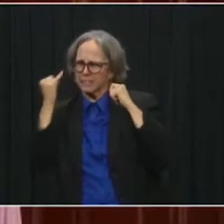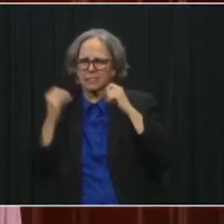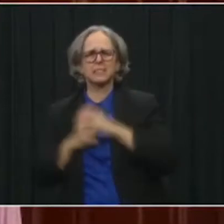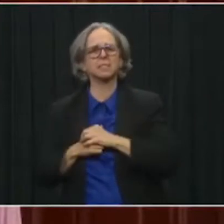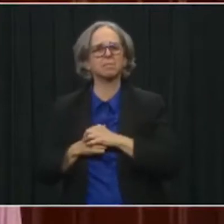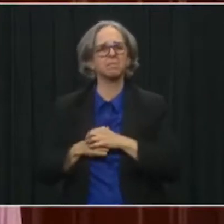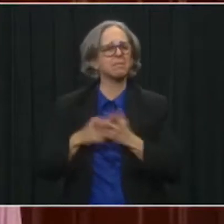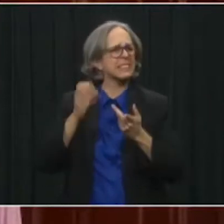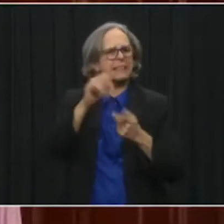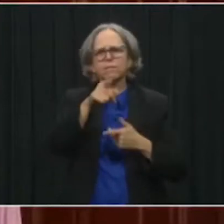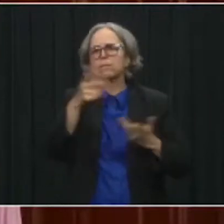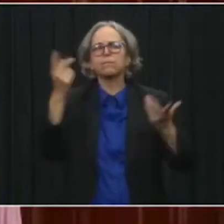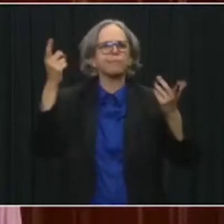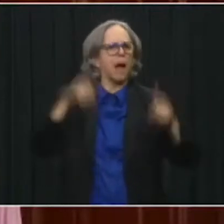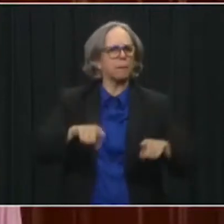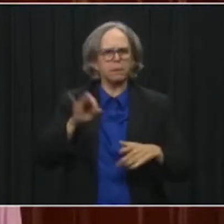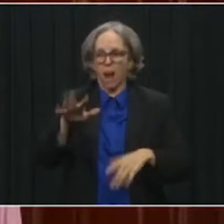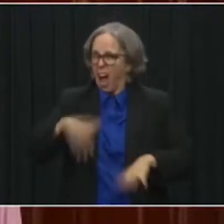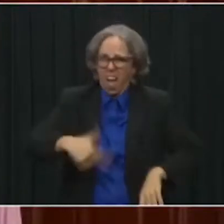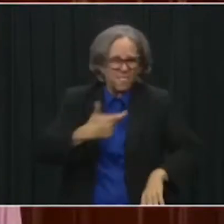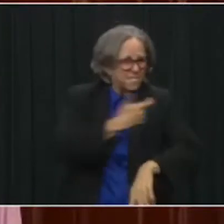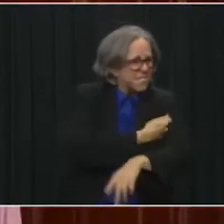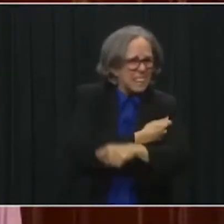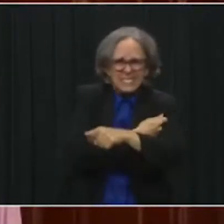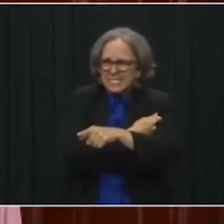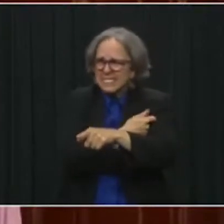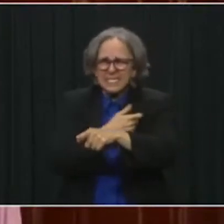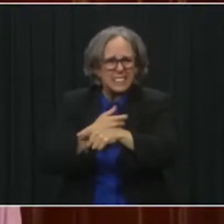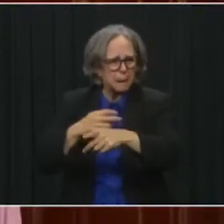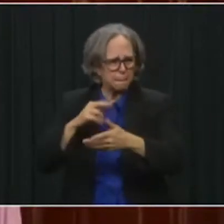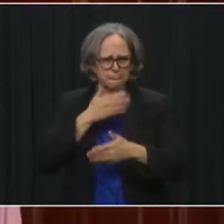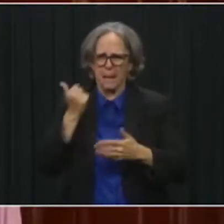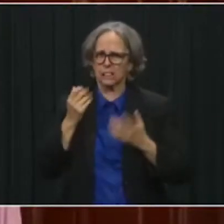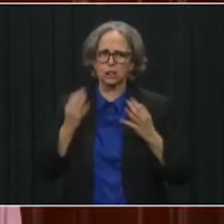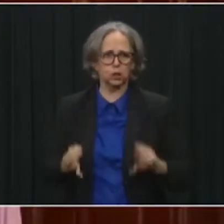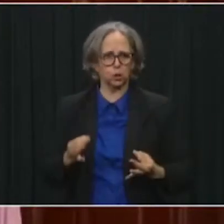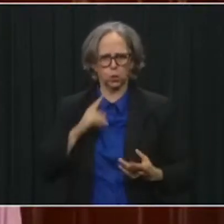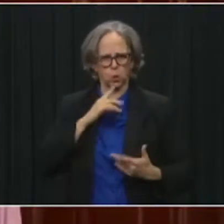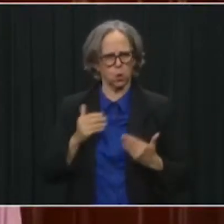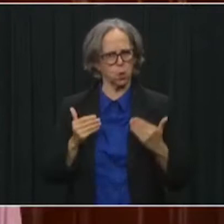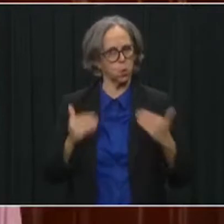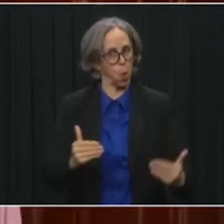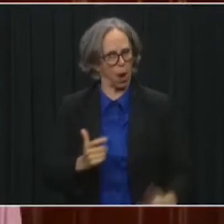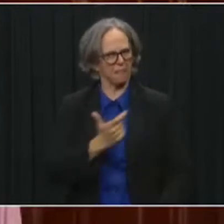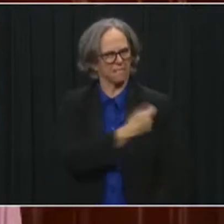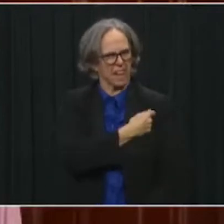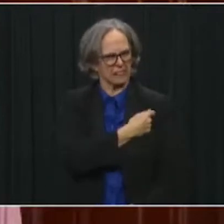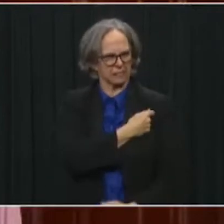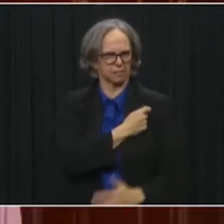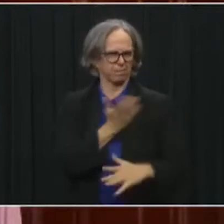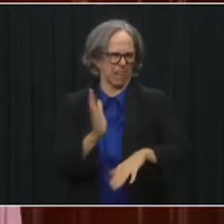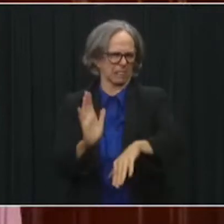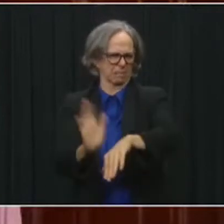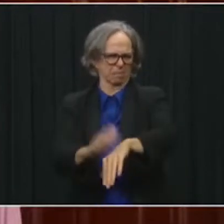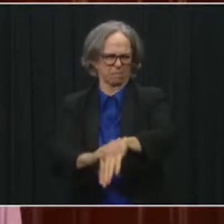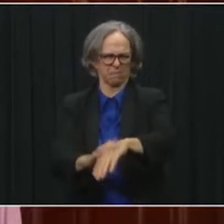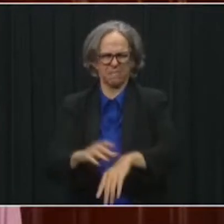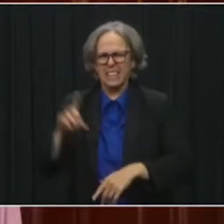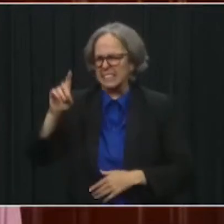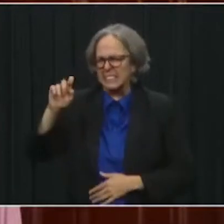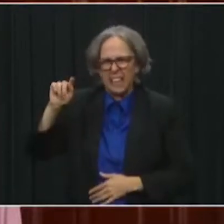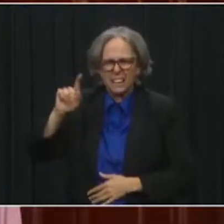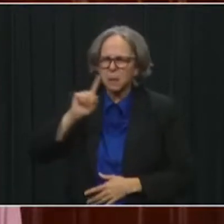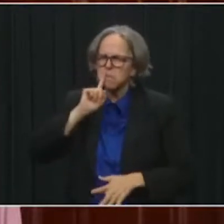for the vaccines, the best thing you can do is get vaccinated. Delta spreads like